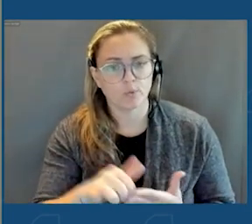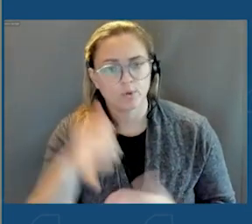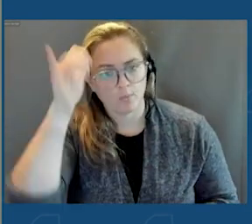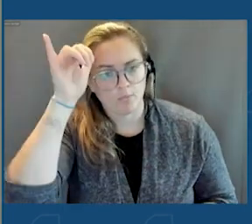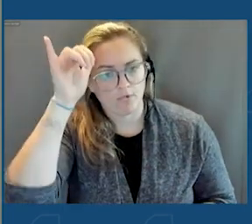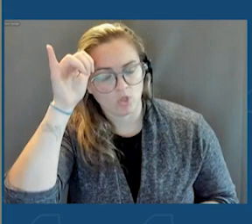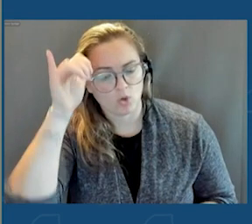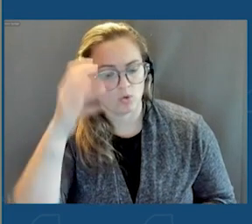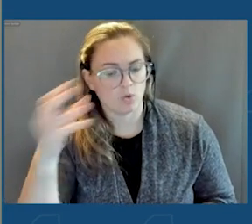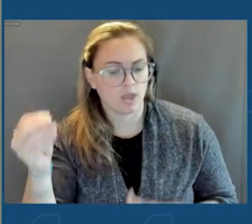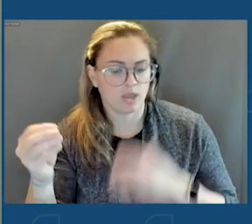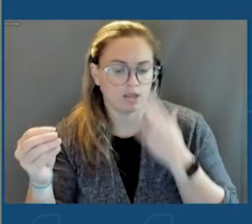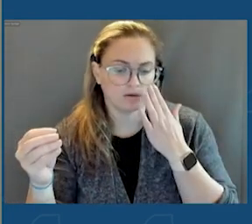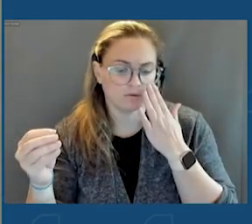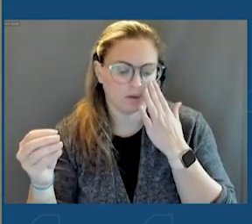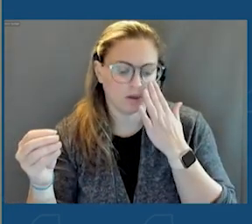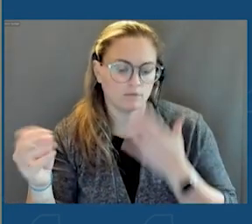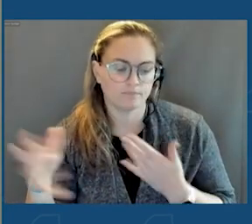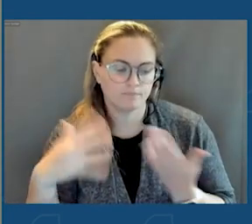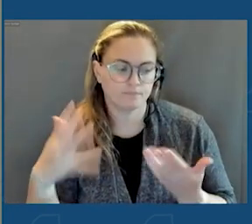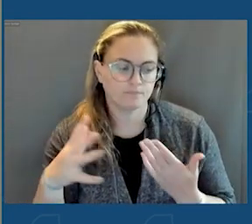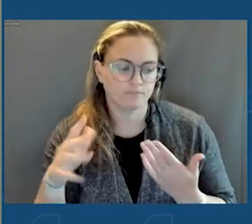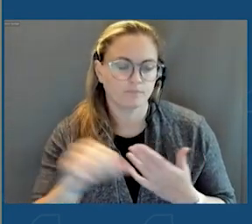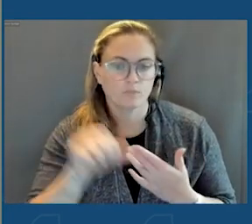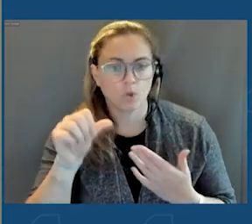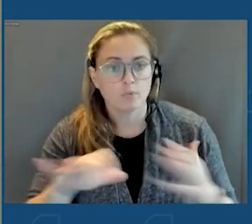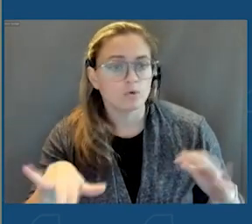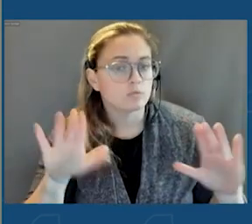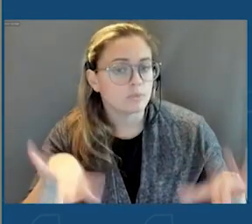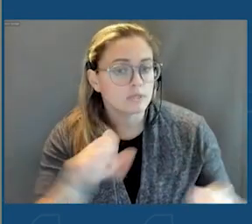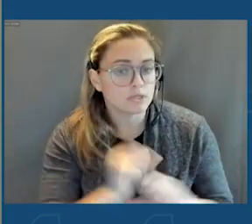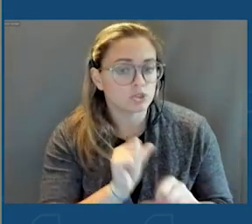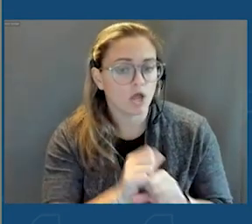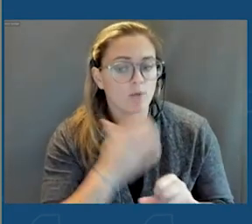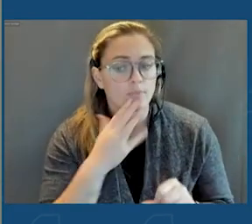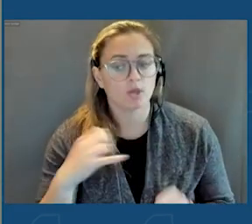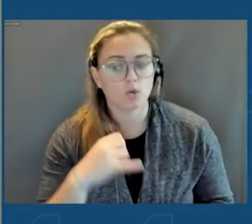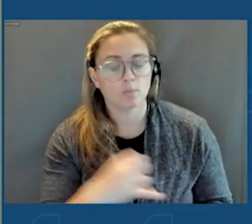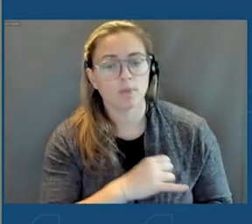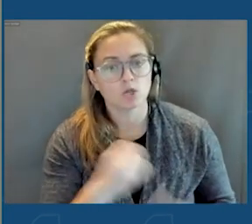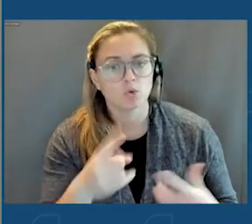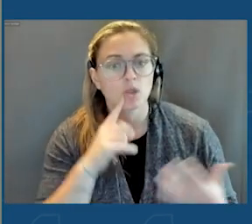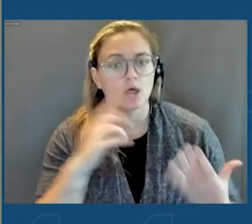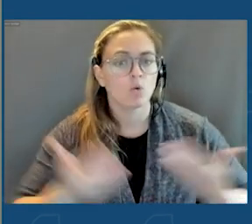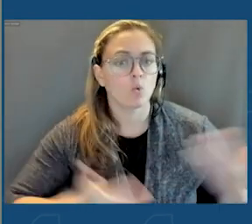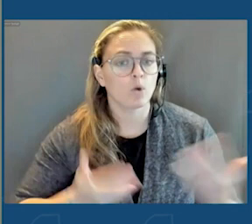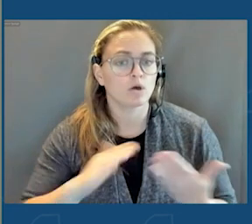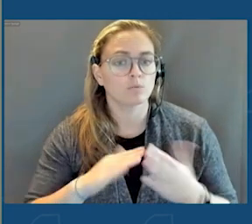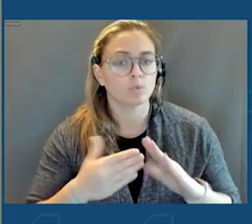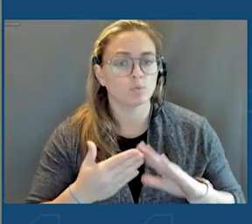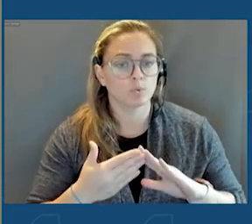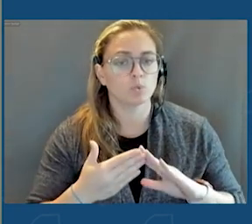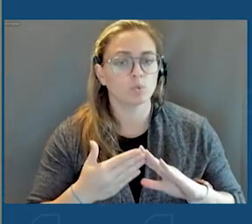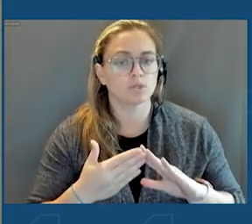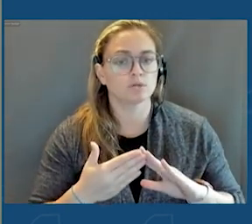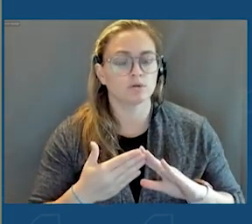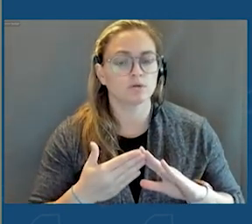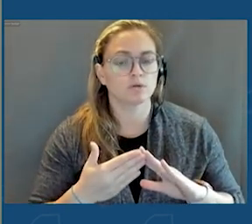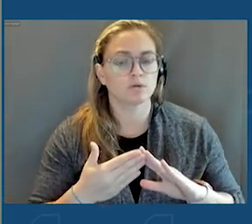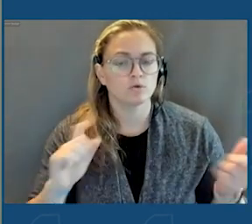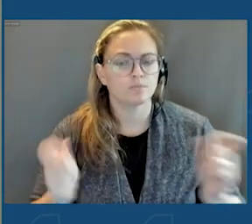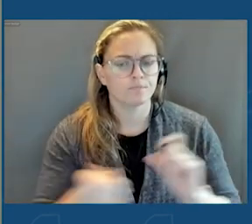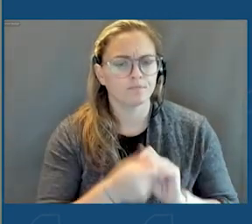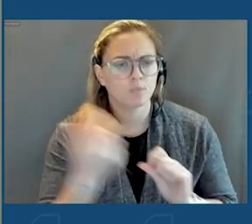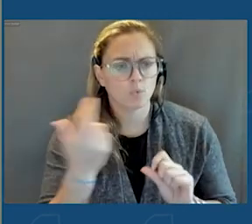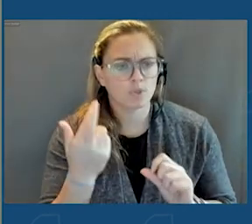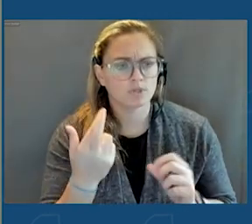into Albany has done an amazing job. Thank you, Mayor. So there's been a lot of welcoming communities. So I think the shift has been realizing that how quickly